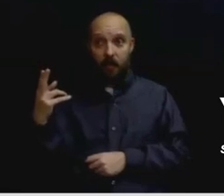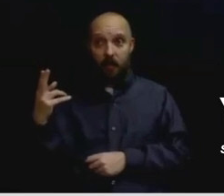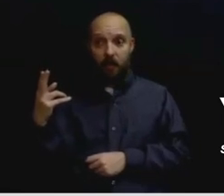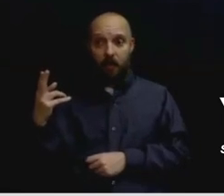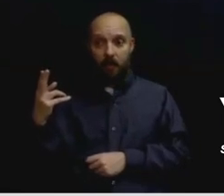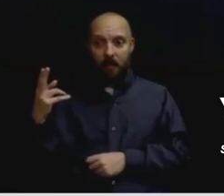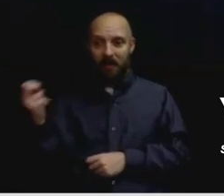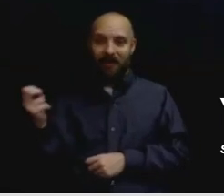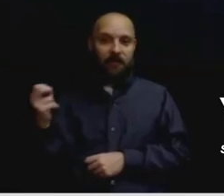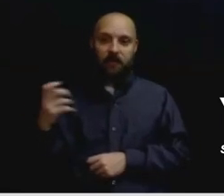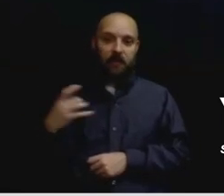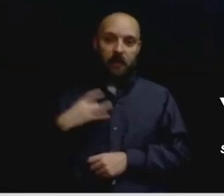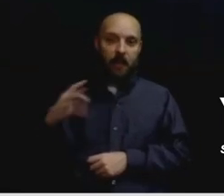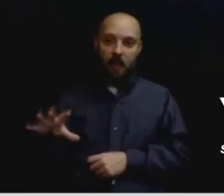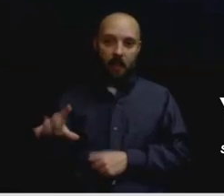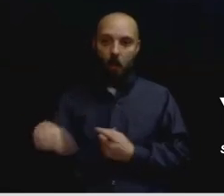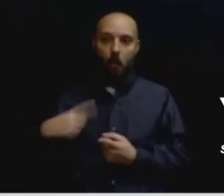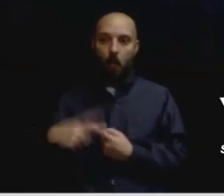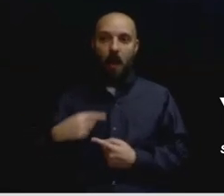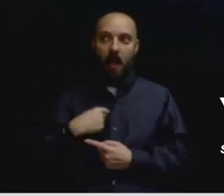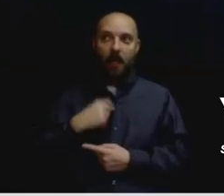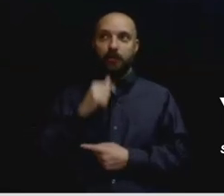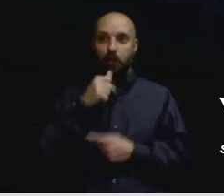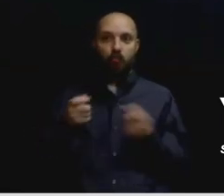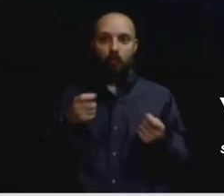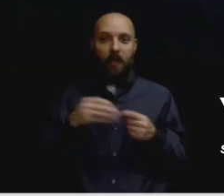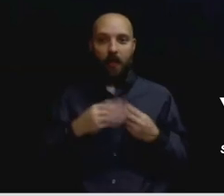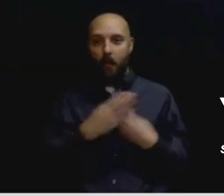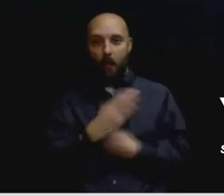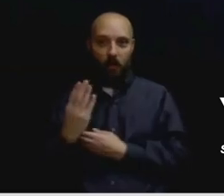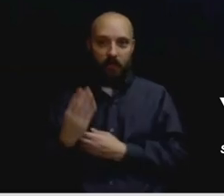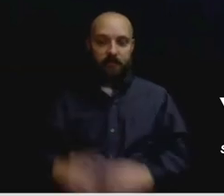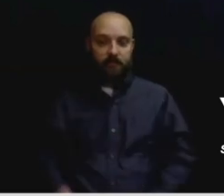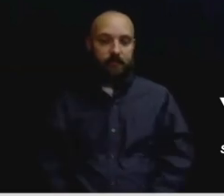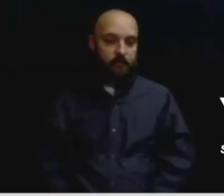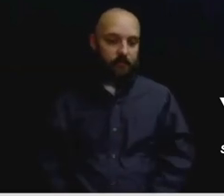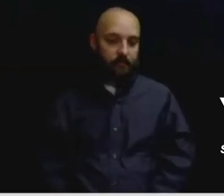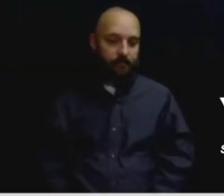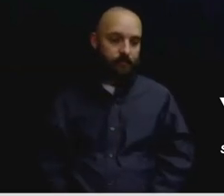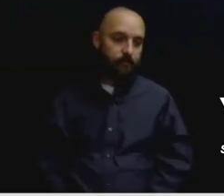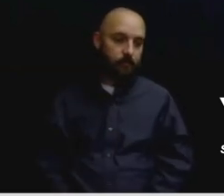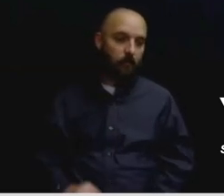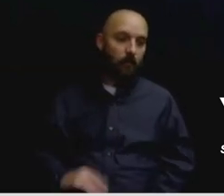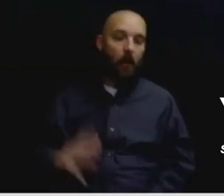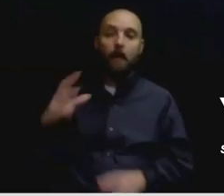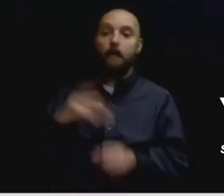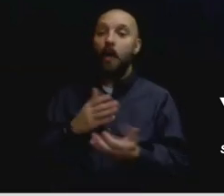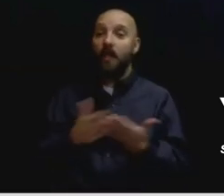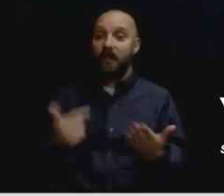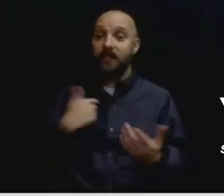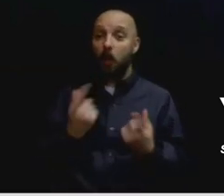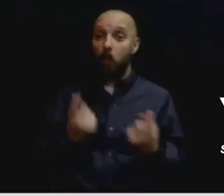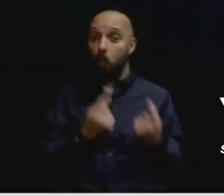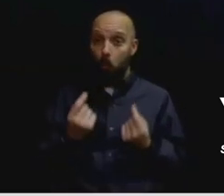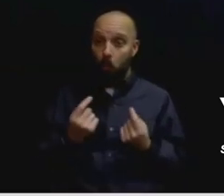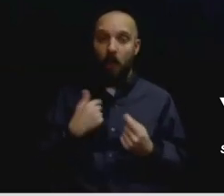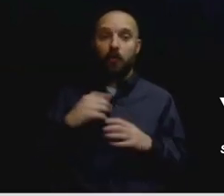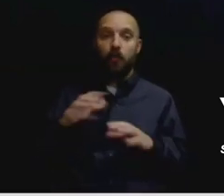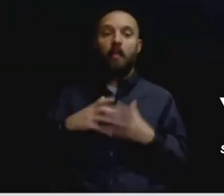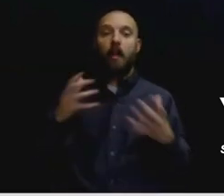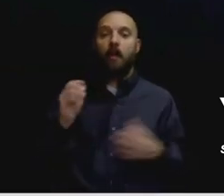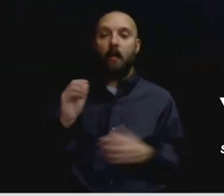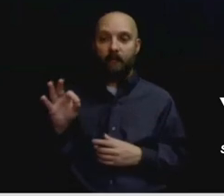does not like it when I do not regulate in the morning. Part of the things that I do is I do a lot of